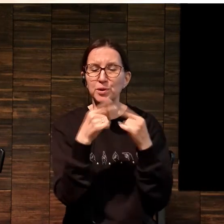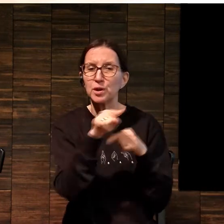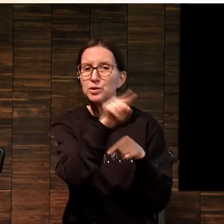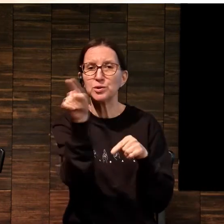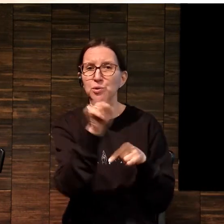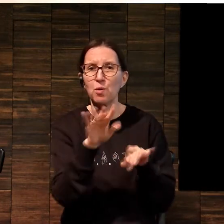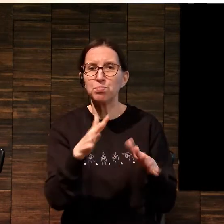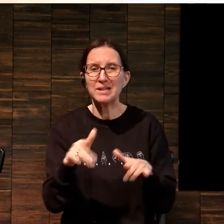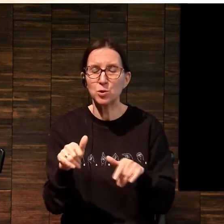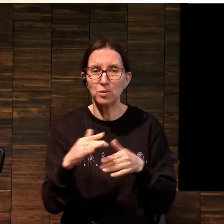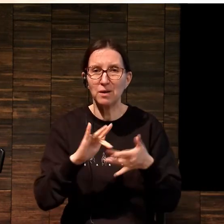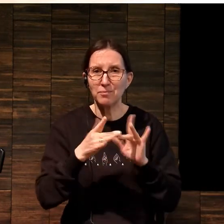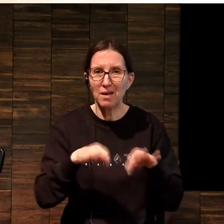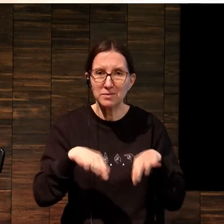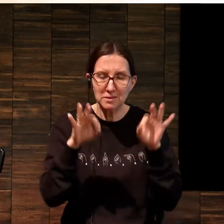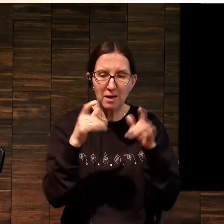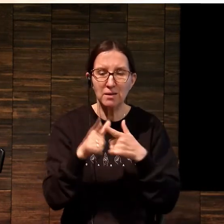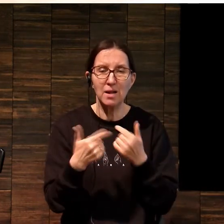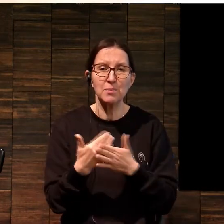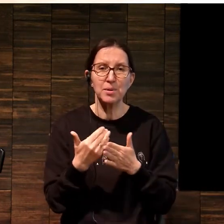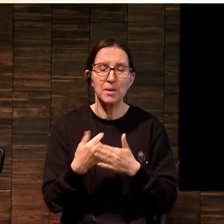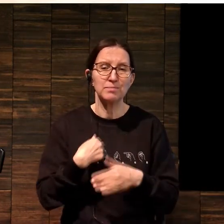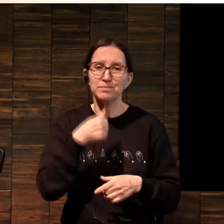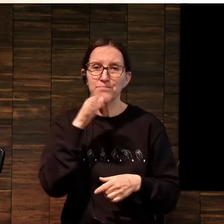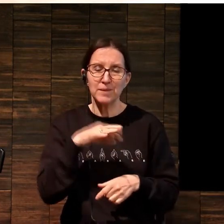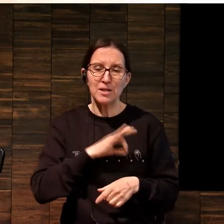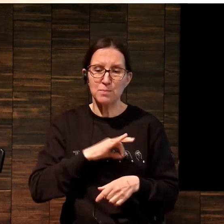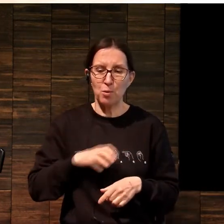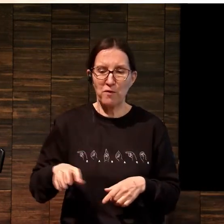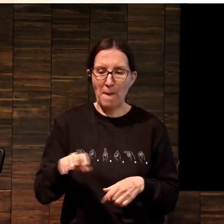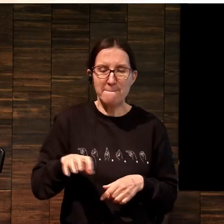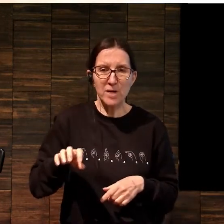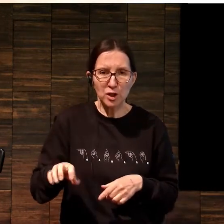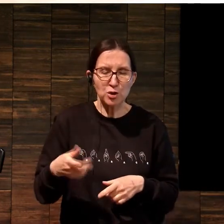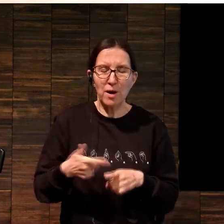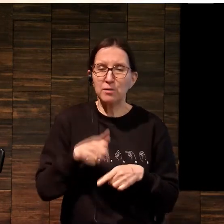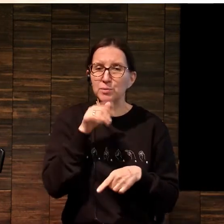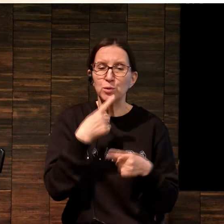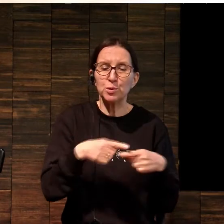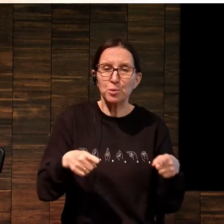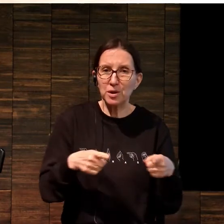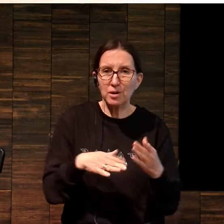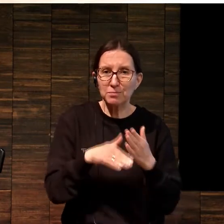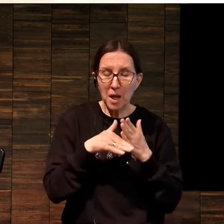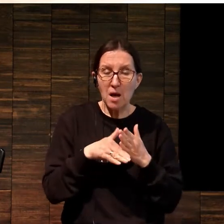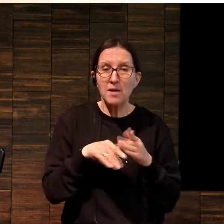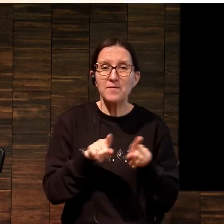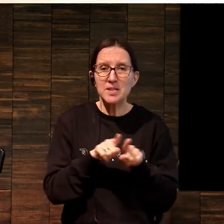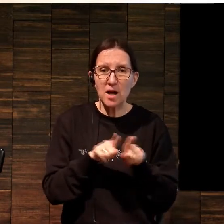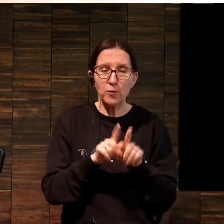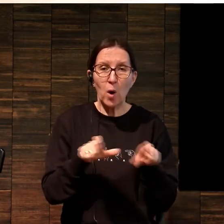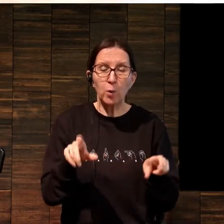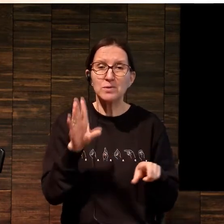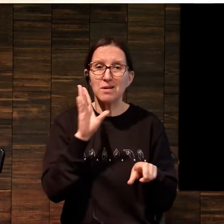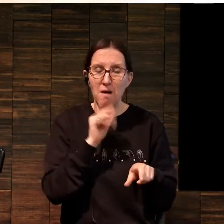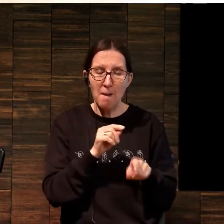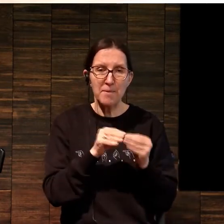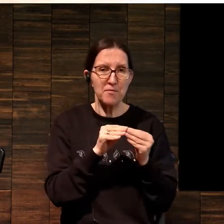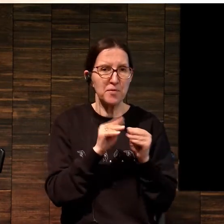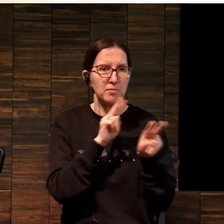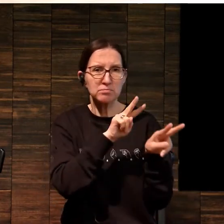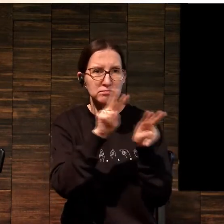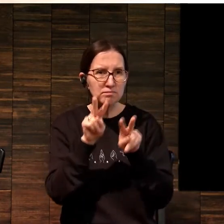this state when they arrive on it so that they can interact with it as needed. And that's really what the widget helps do through